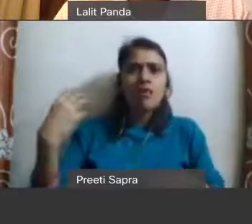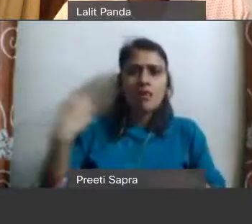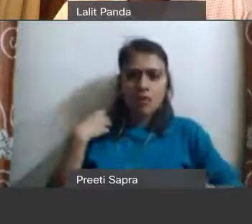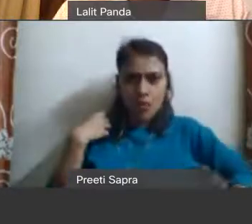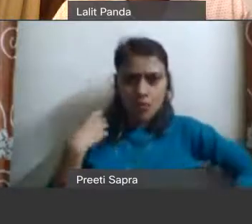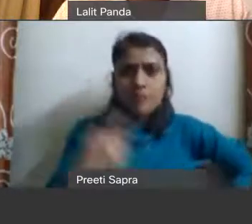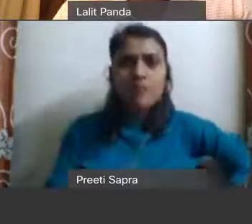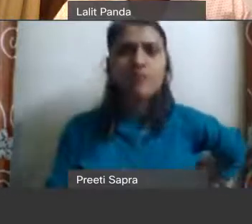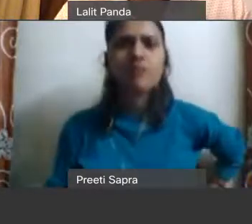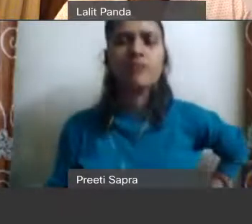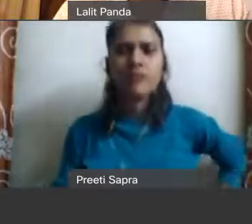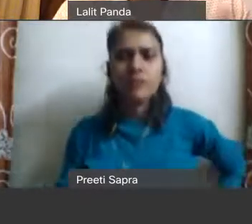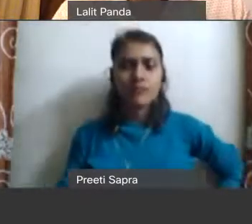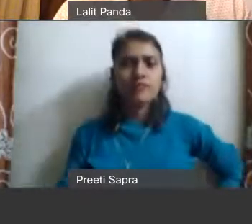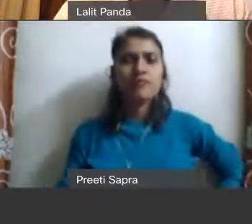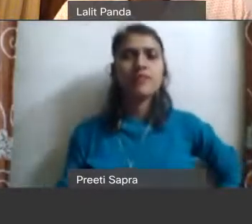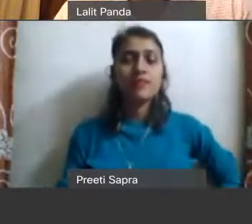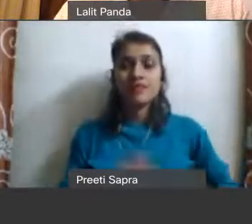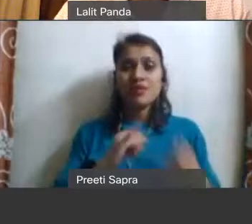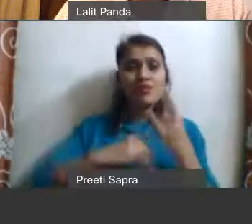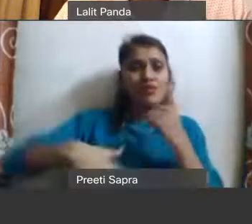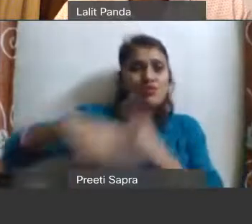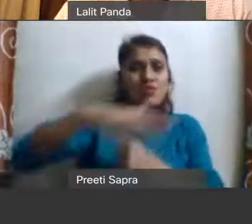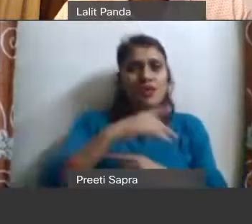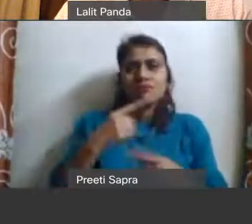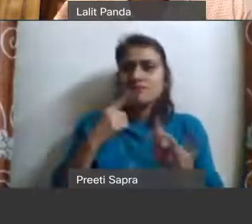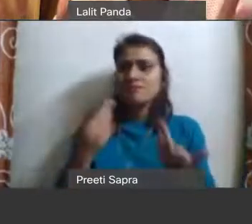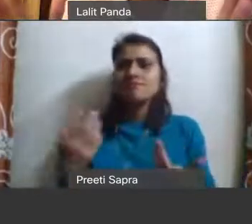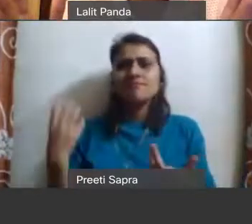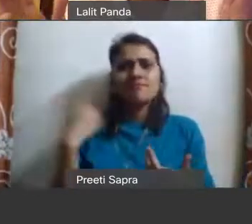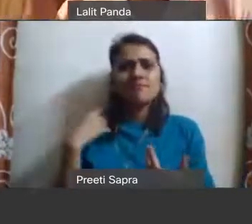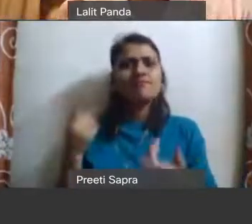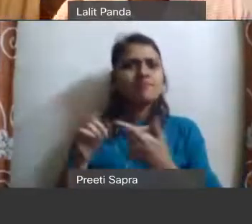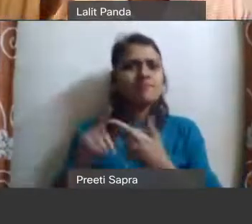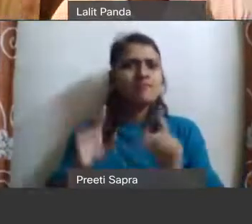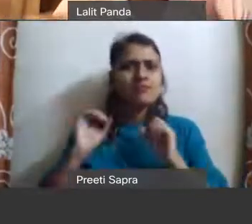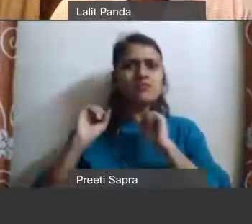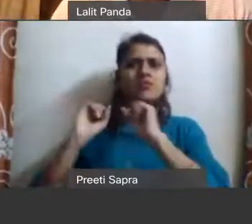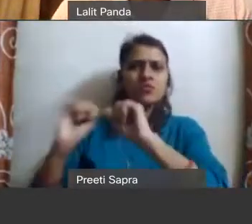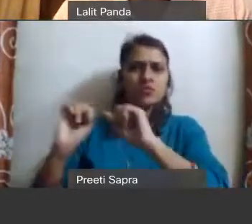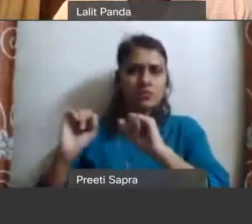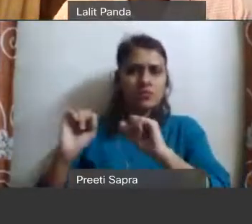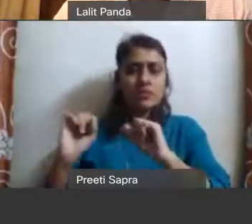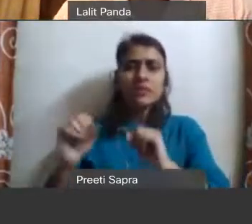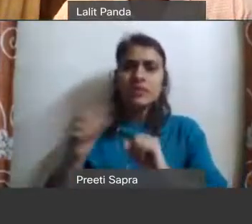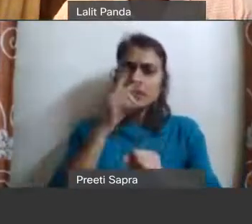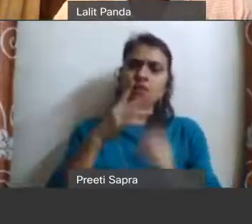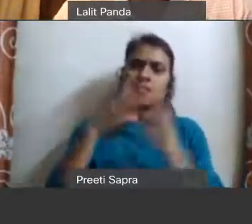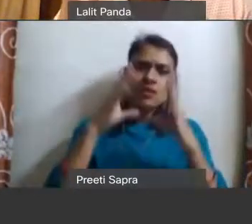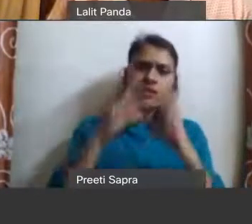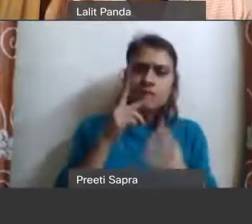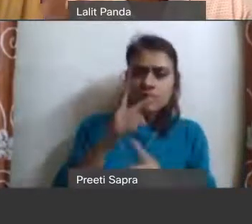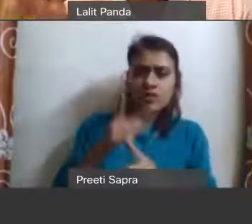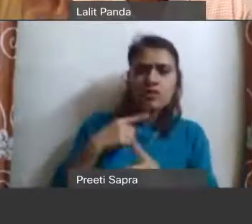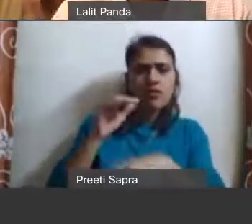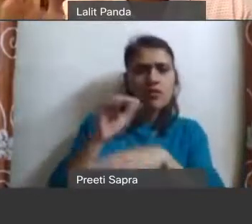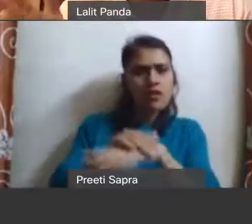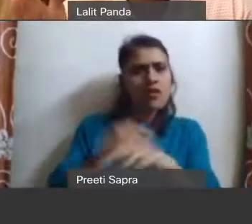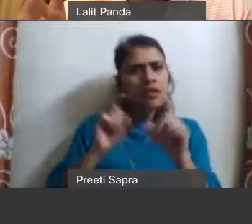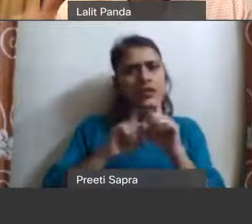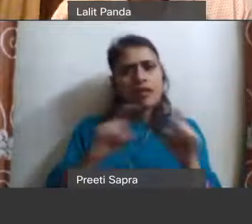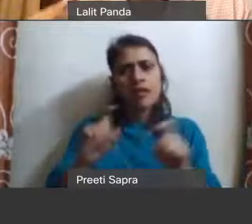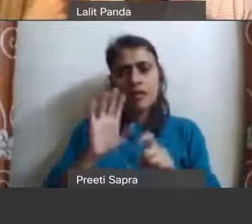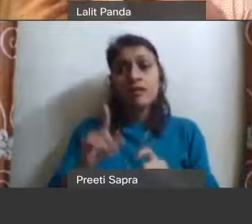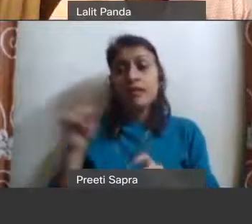a objective of theirs in society, let's say. They might suggest that all of this taken into account means that their